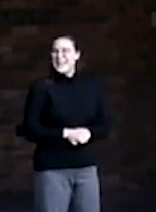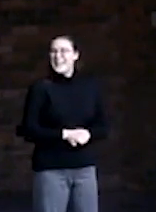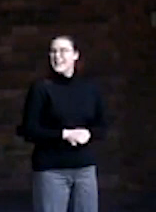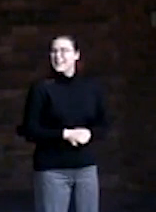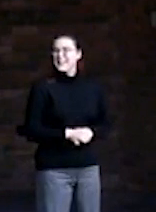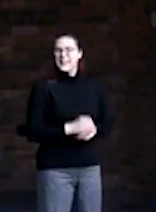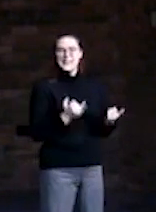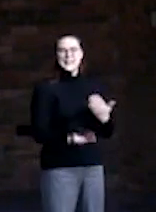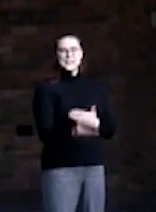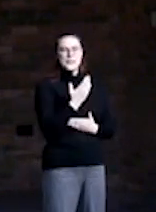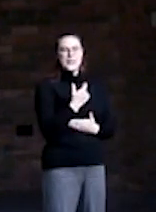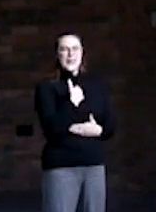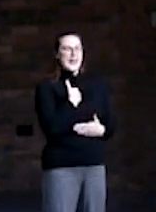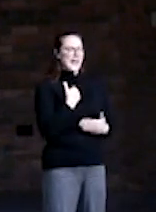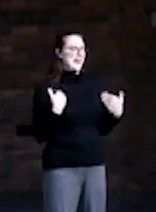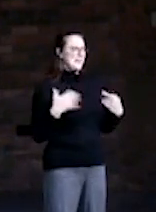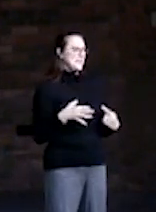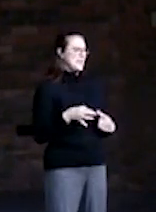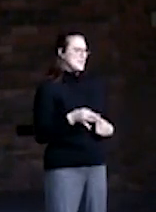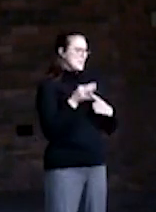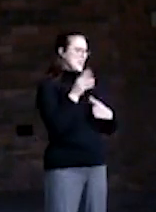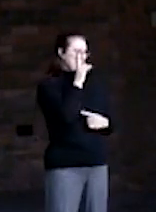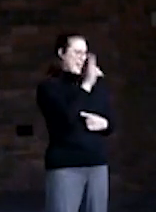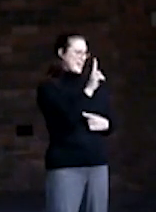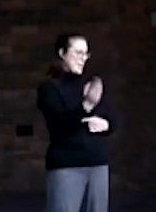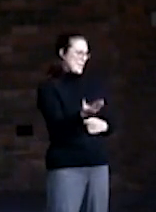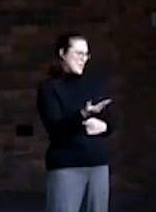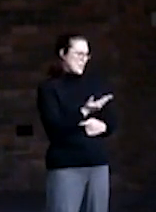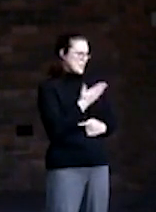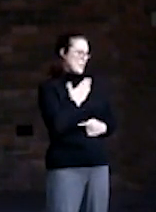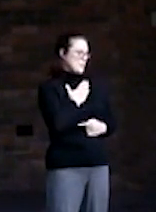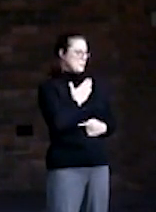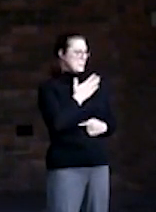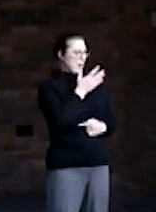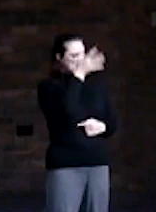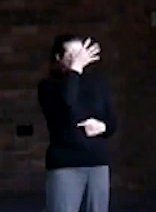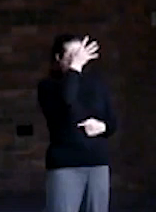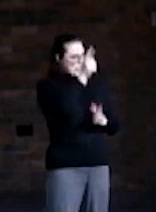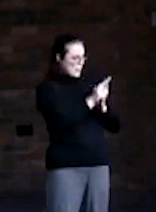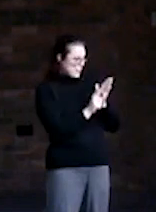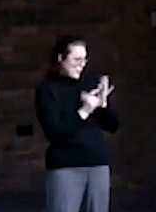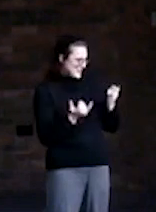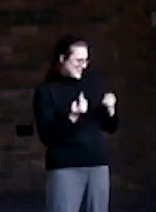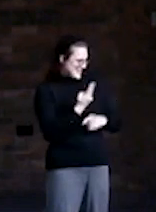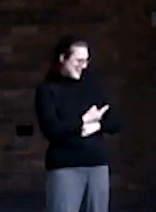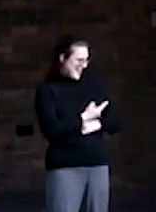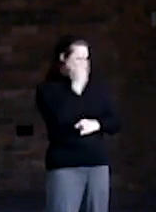So this morning I have the special honor of introducing my father-in-law as today's speaker.